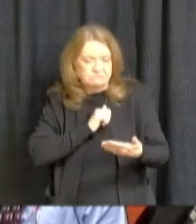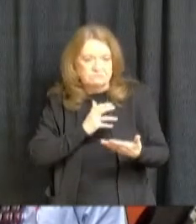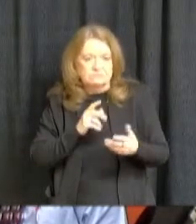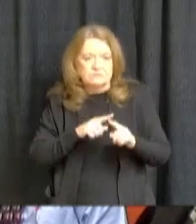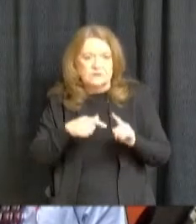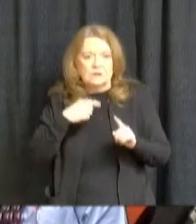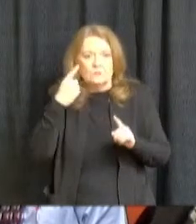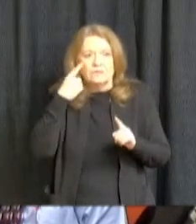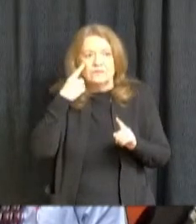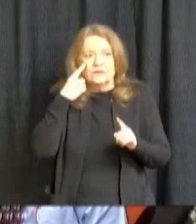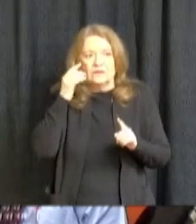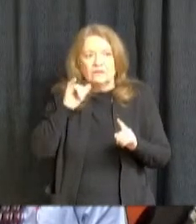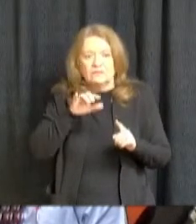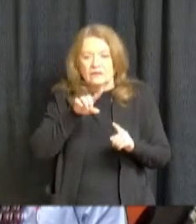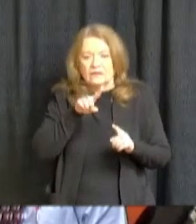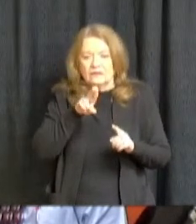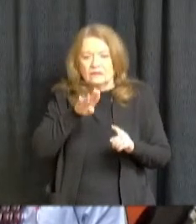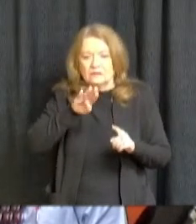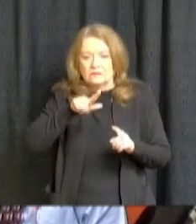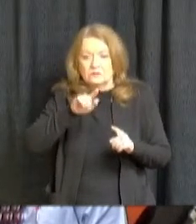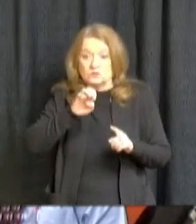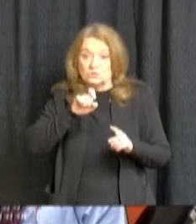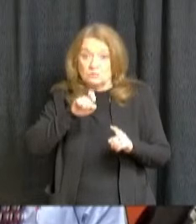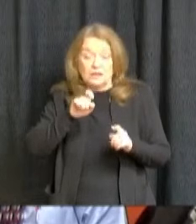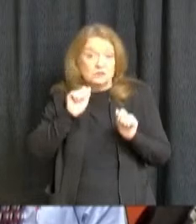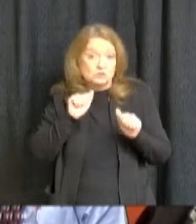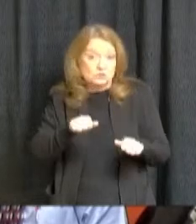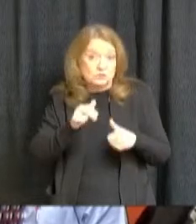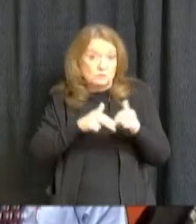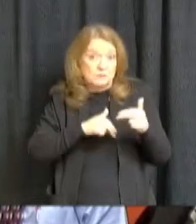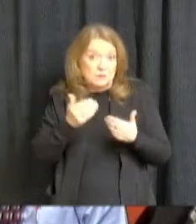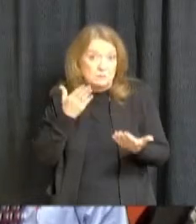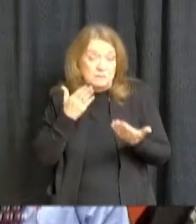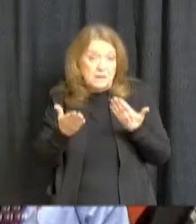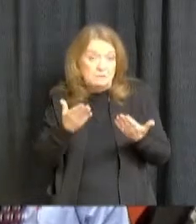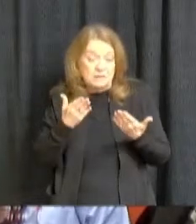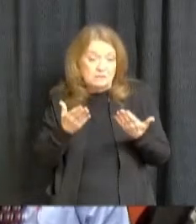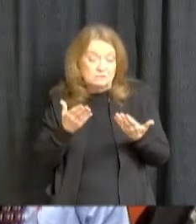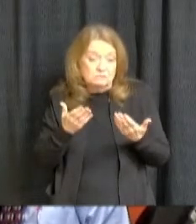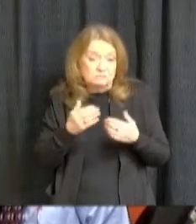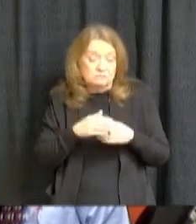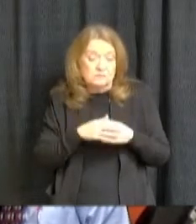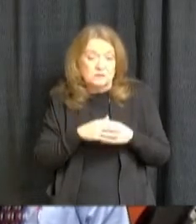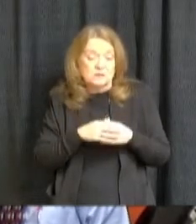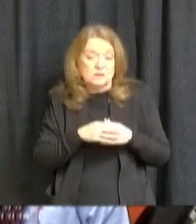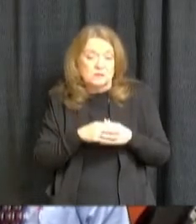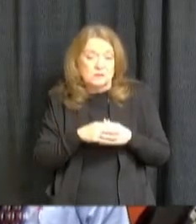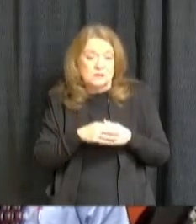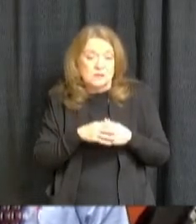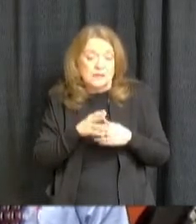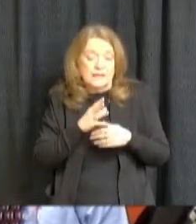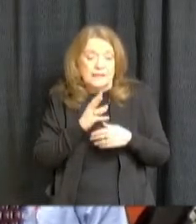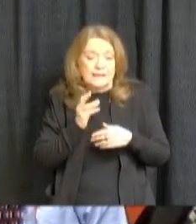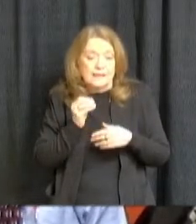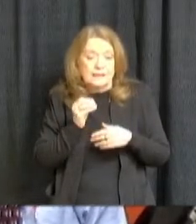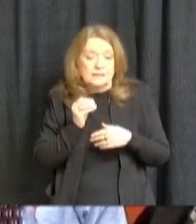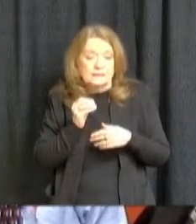I would think that a duplex you could do maybe, just because it wouldn't require a site plan.